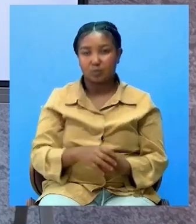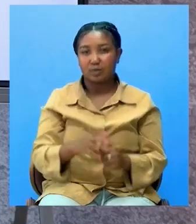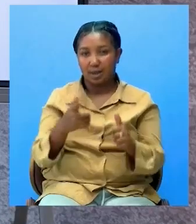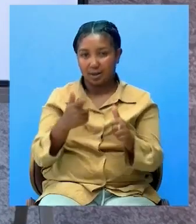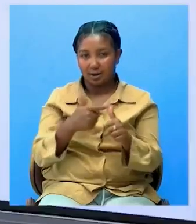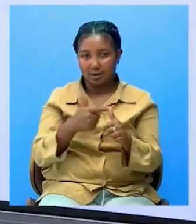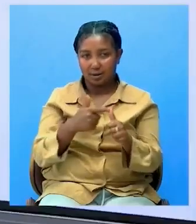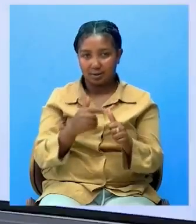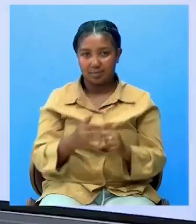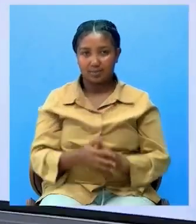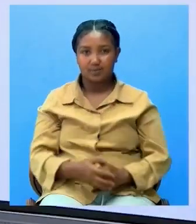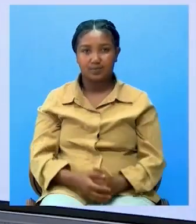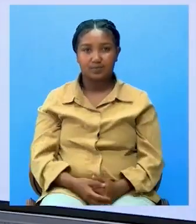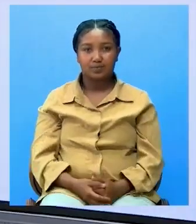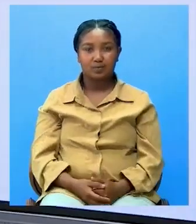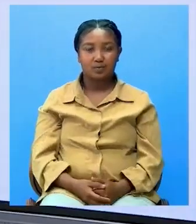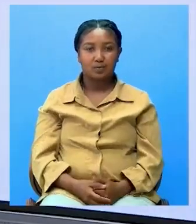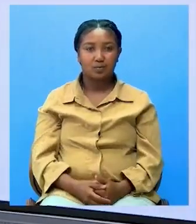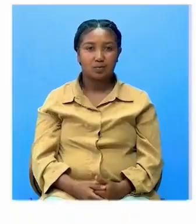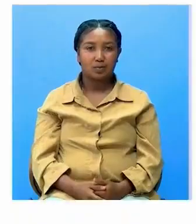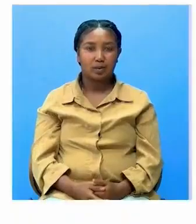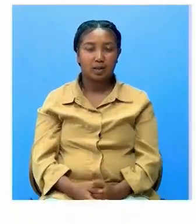one,